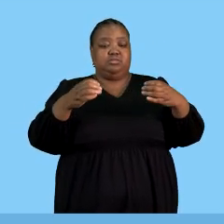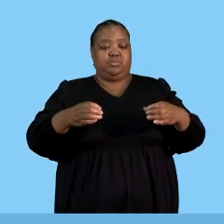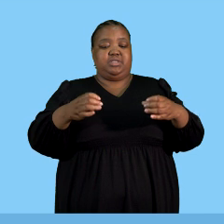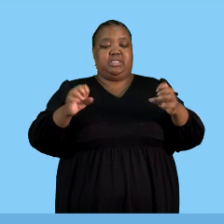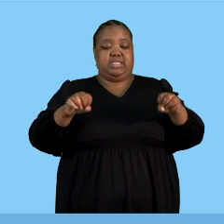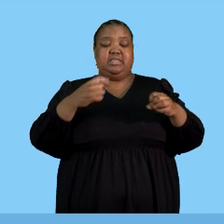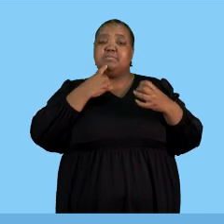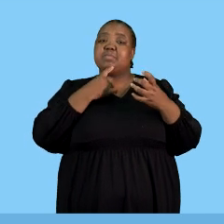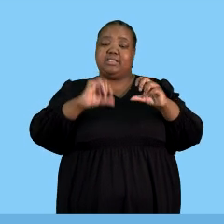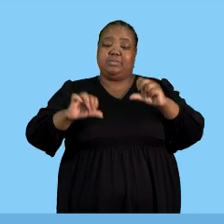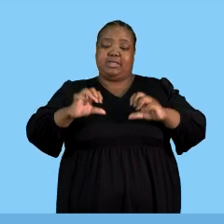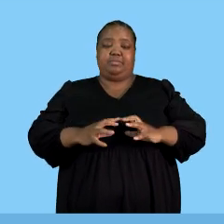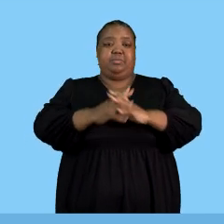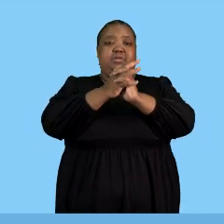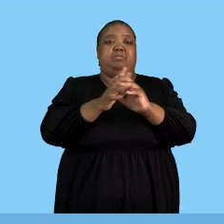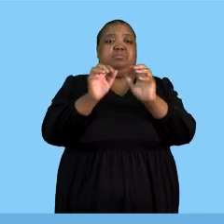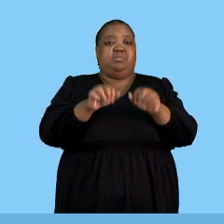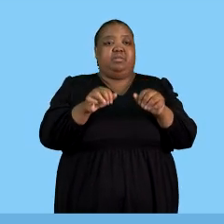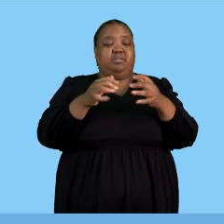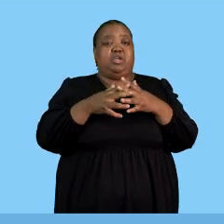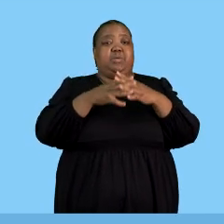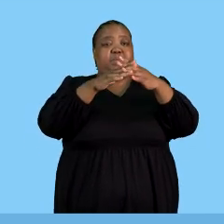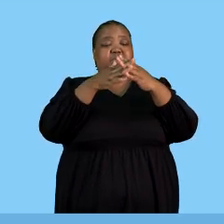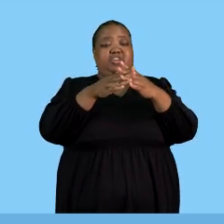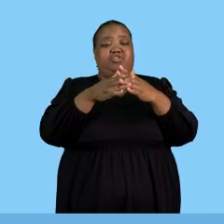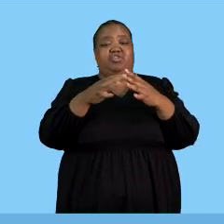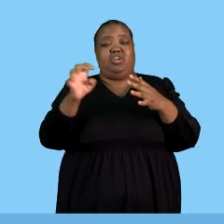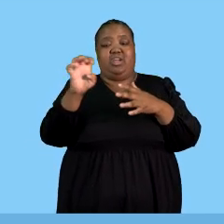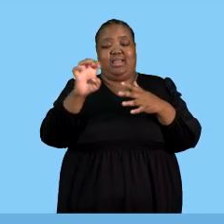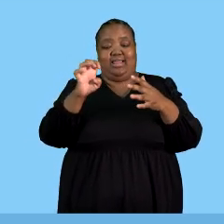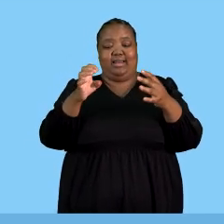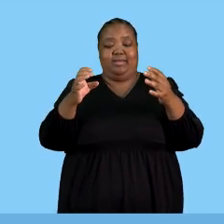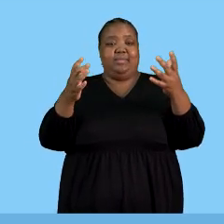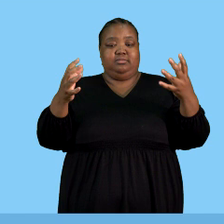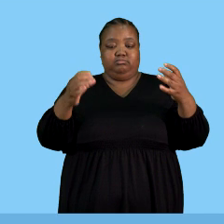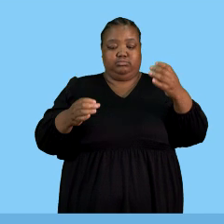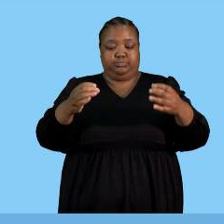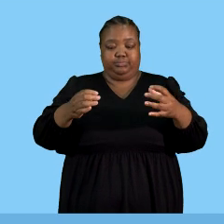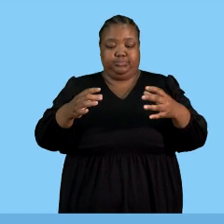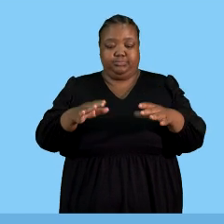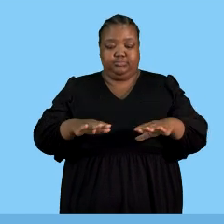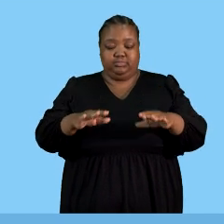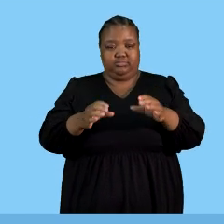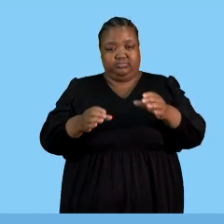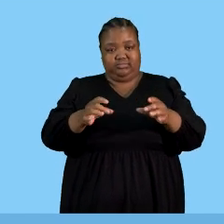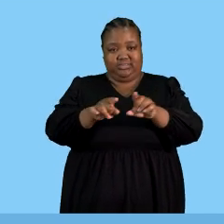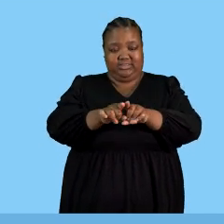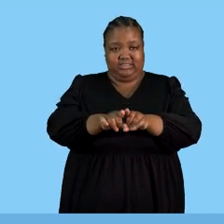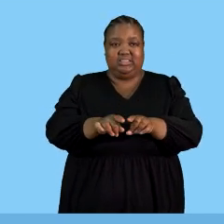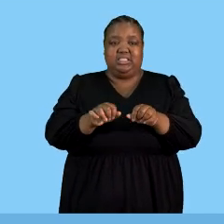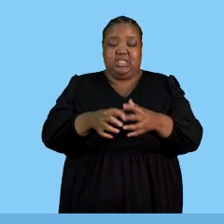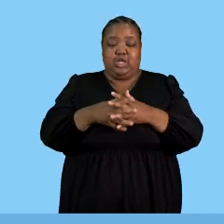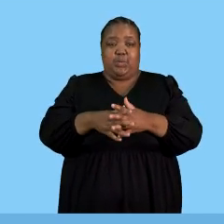a mixture of elements is made of elements that are in the same place. And then the mixture of compounds is made